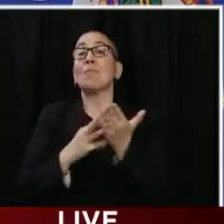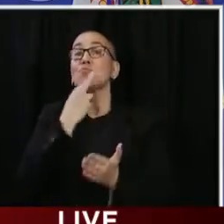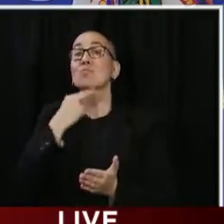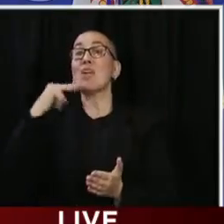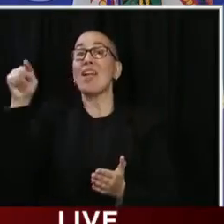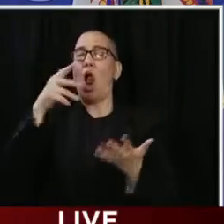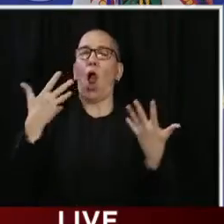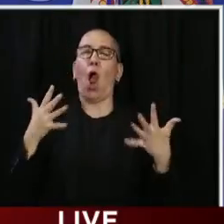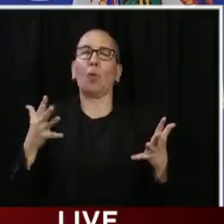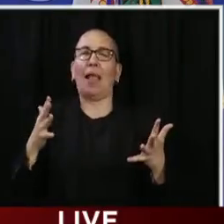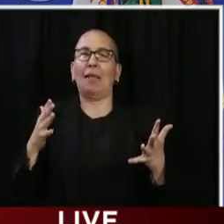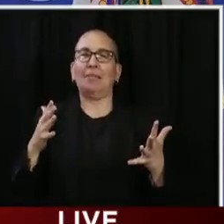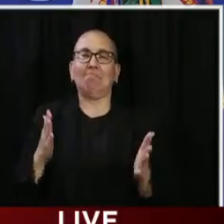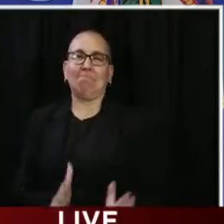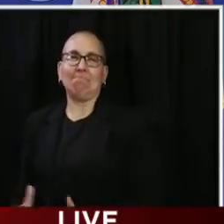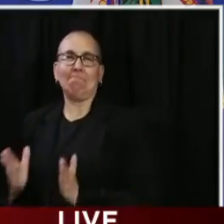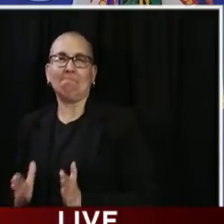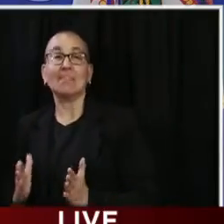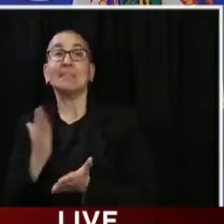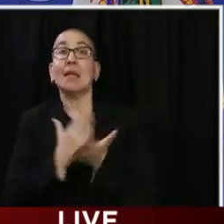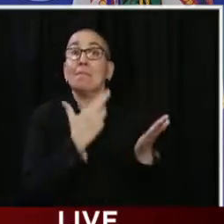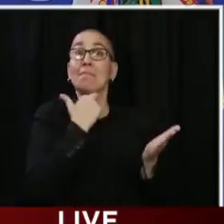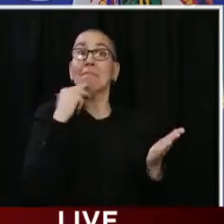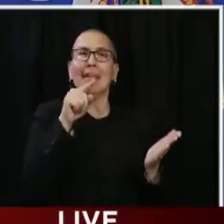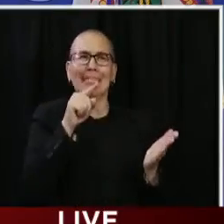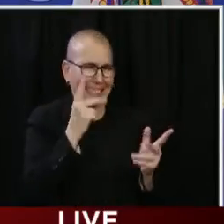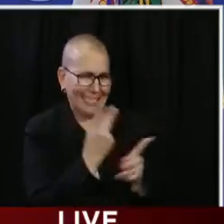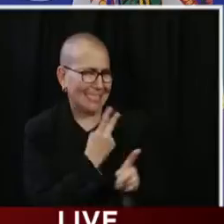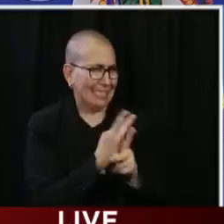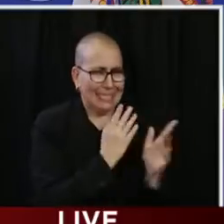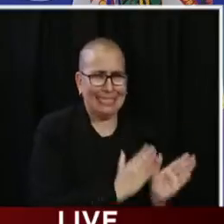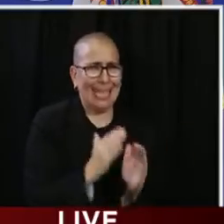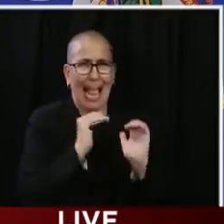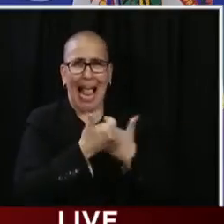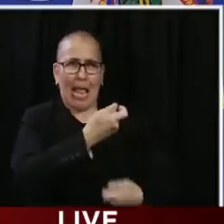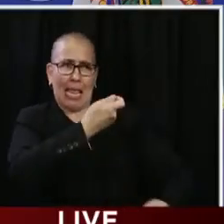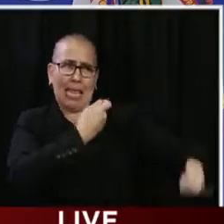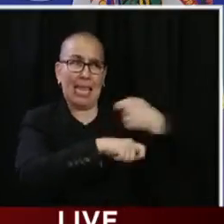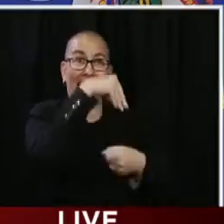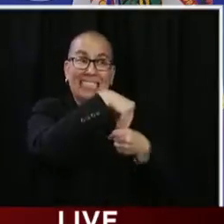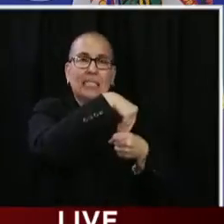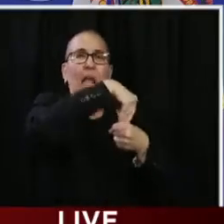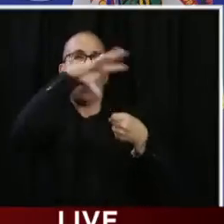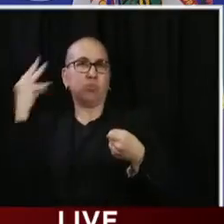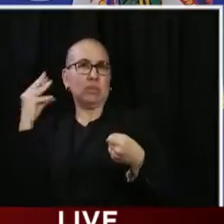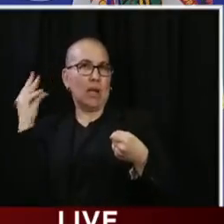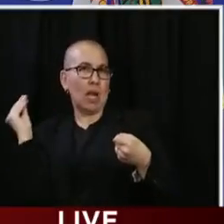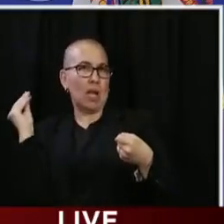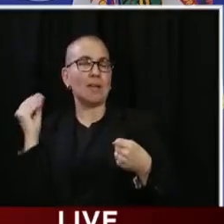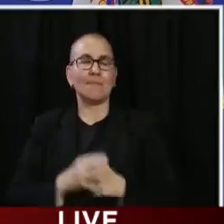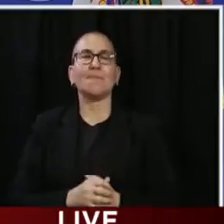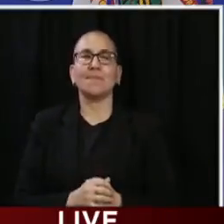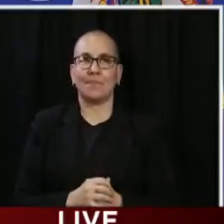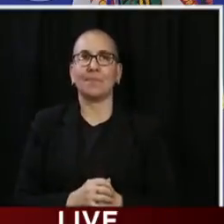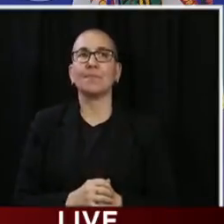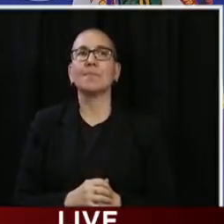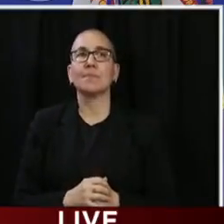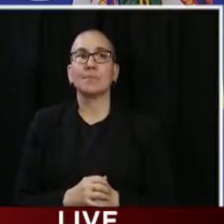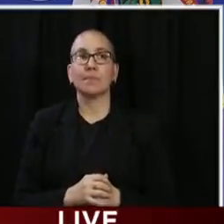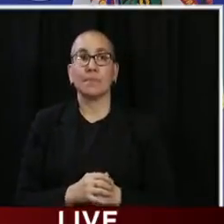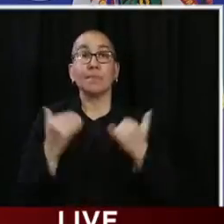happening in a safe and thoughtful manner. The second area that we'll be changing as of June 1st is personal care services. This